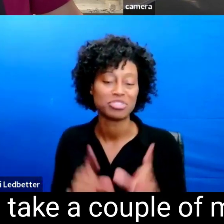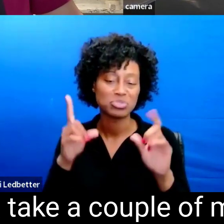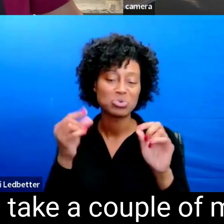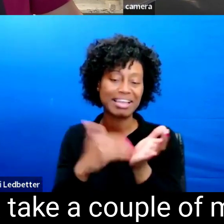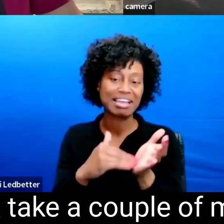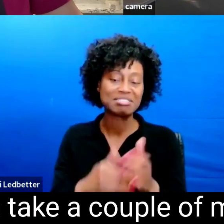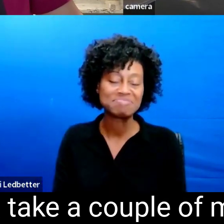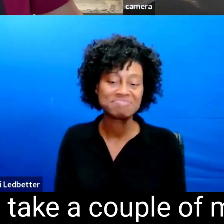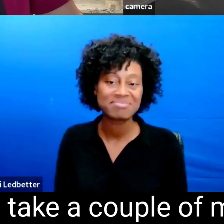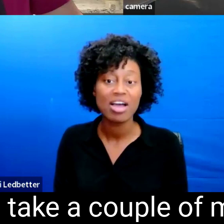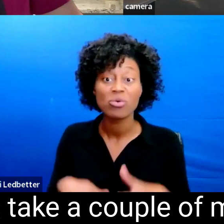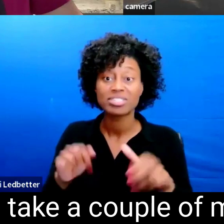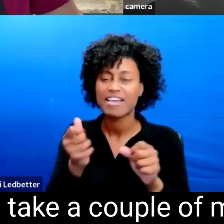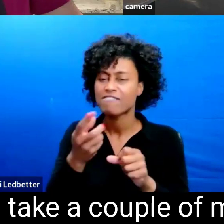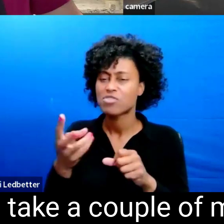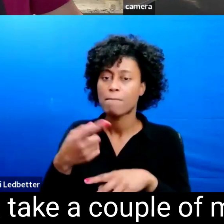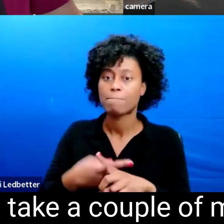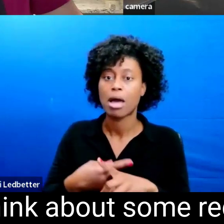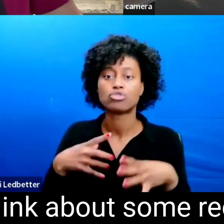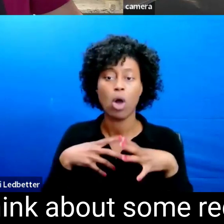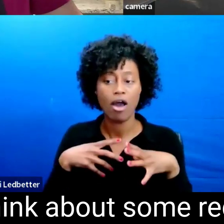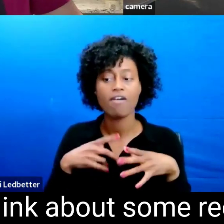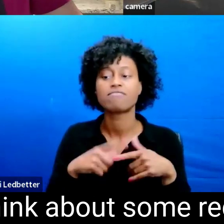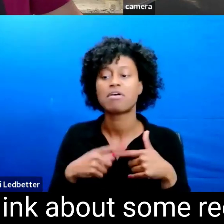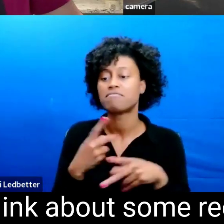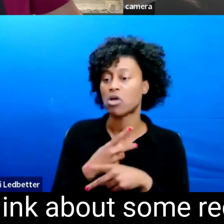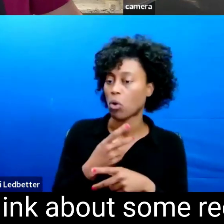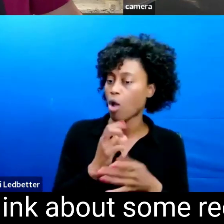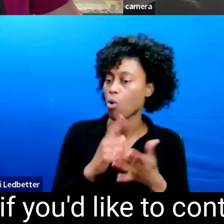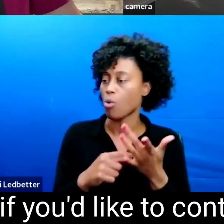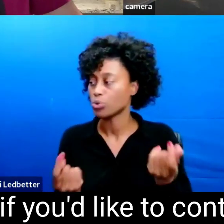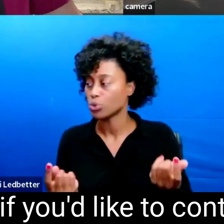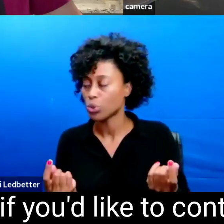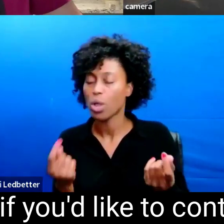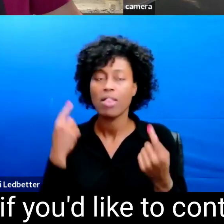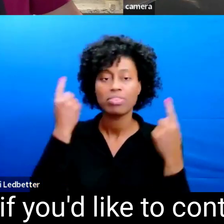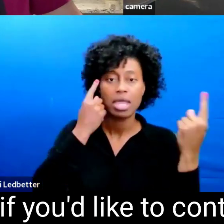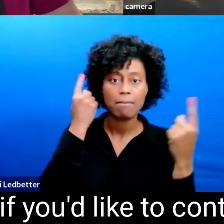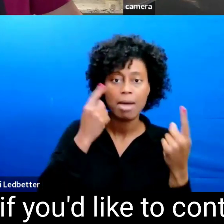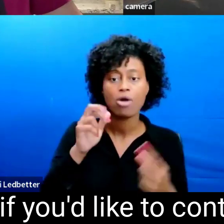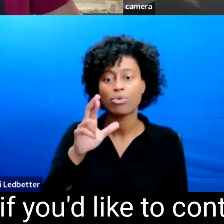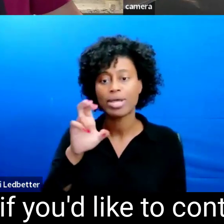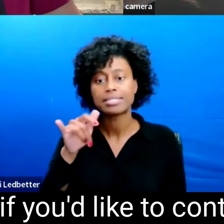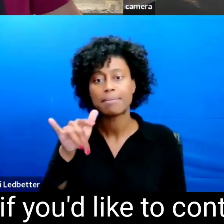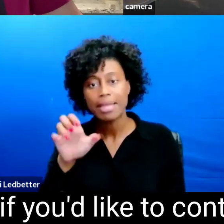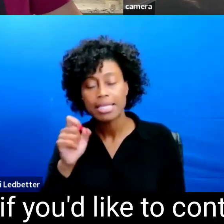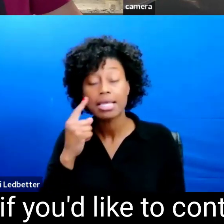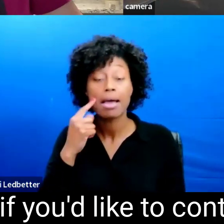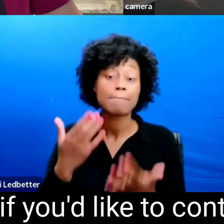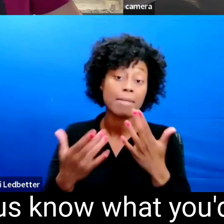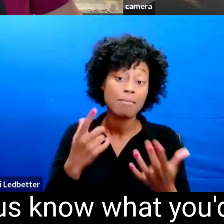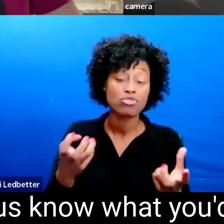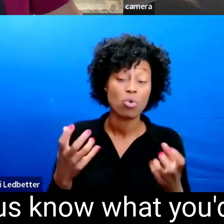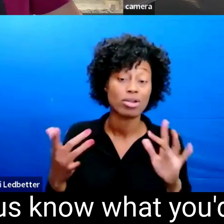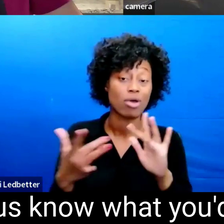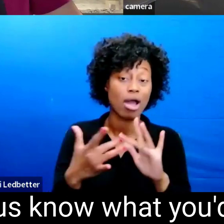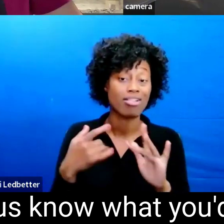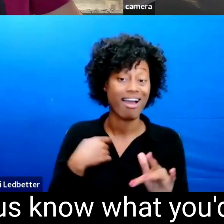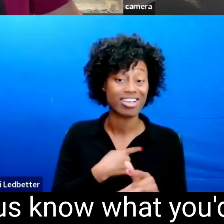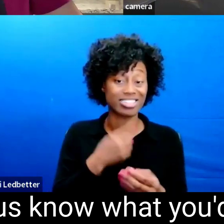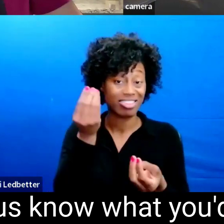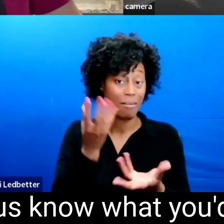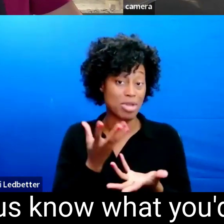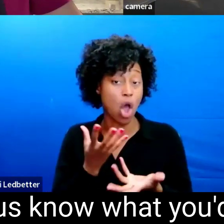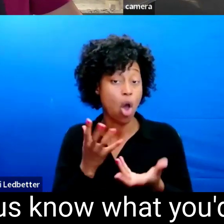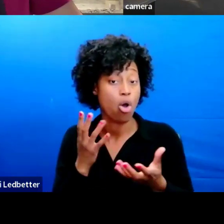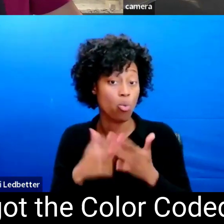we're going to take a couple of months off, regroup, think about some recipes. Maybe if you'd like to contact us and let us know what